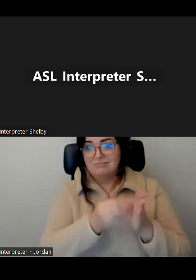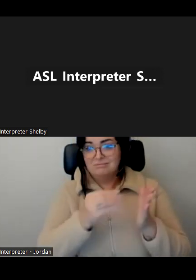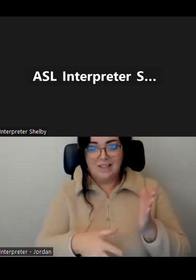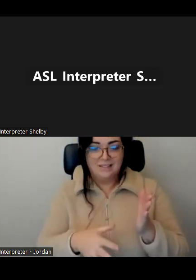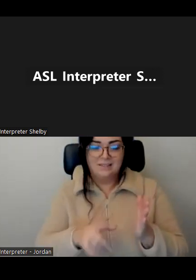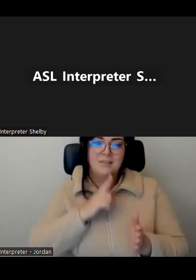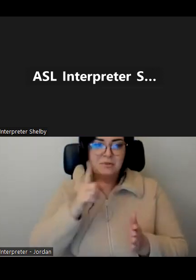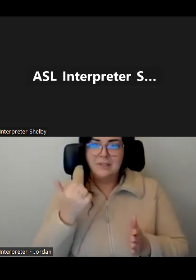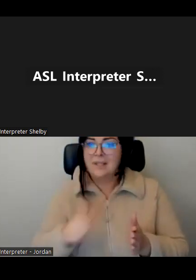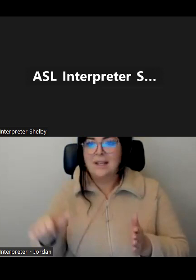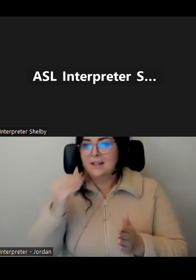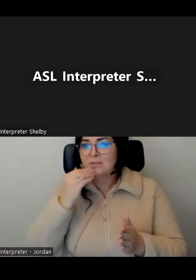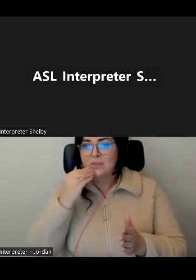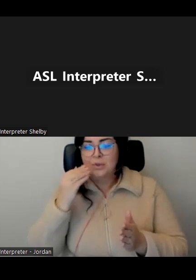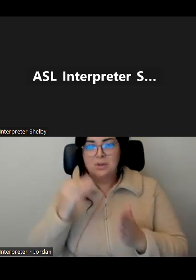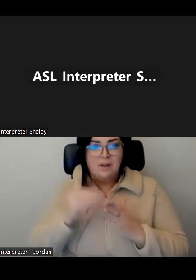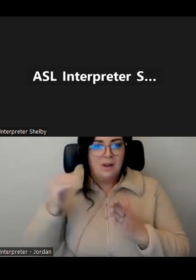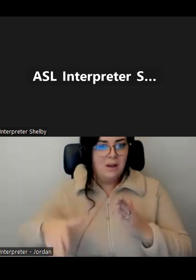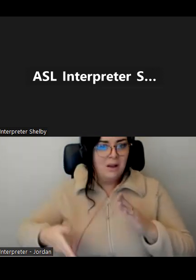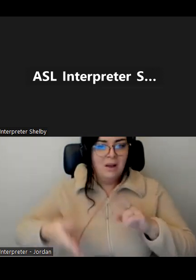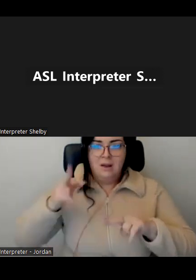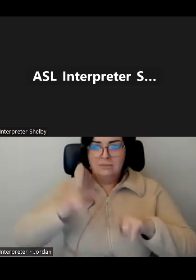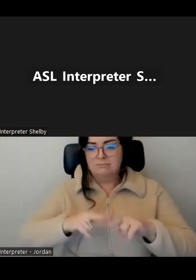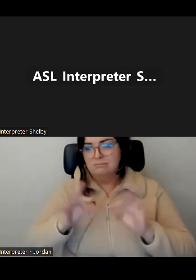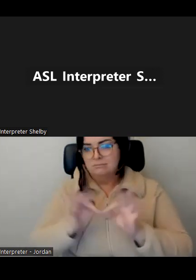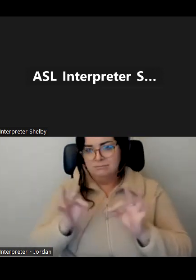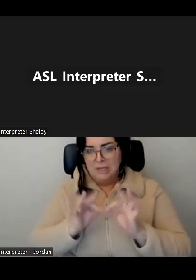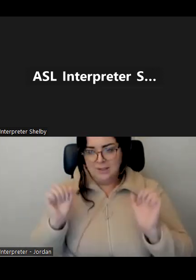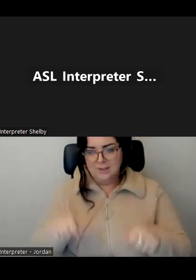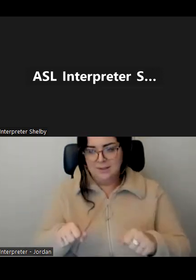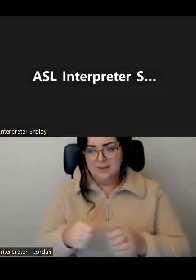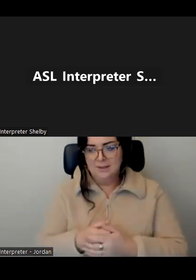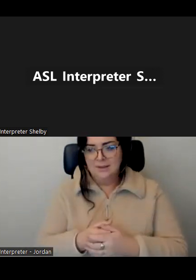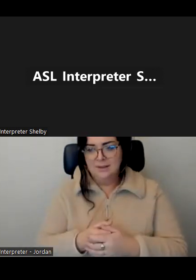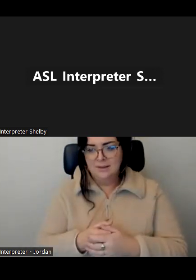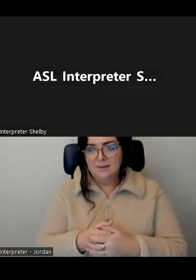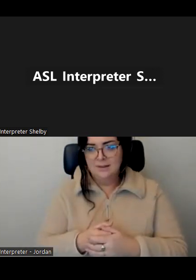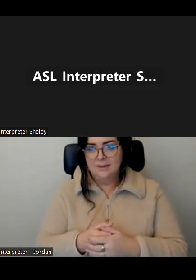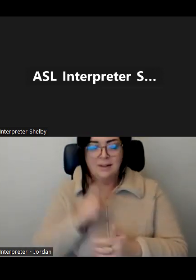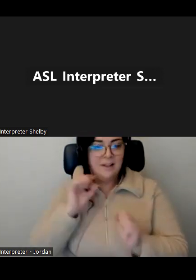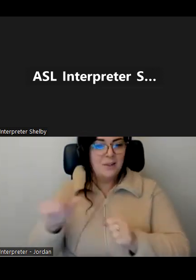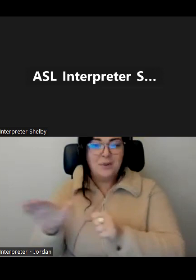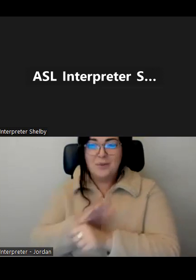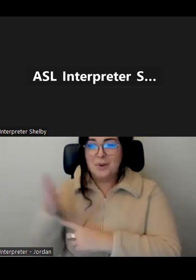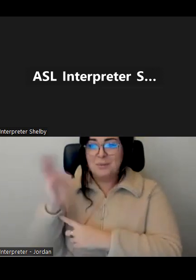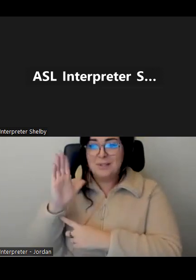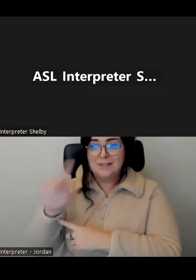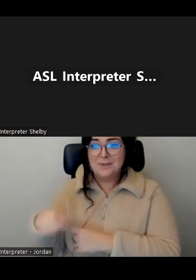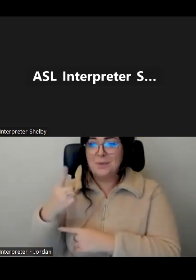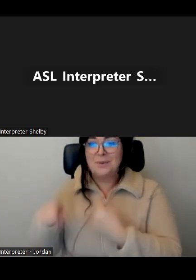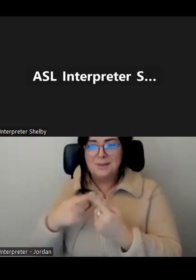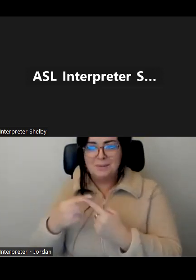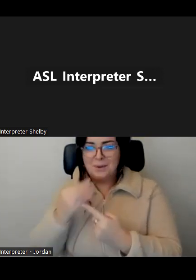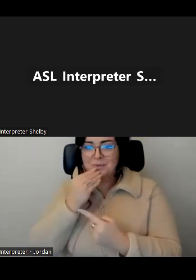is very expensive, it seems. And so, I mean, I could do a whole presentation on this topic alone, but I